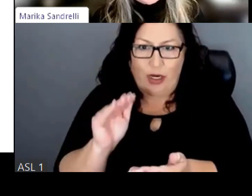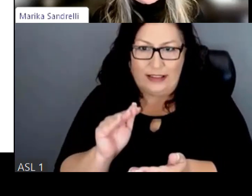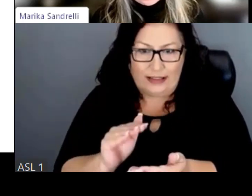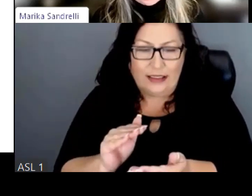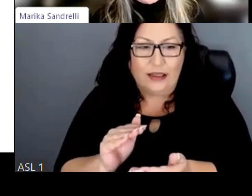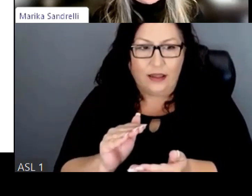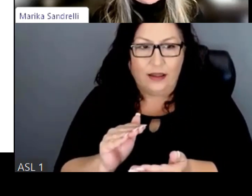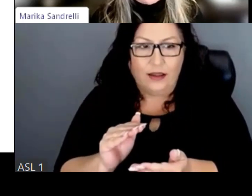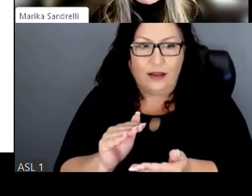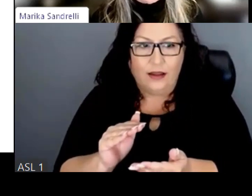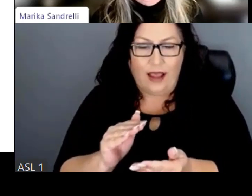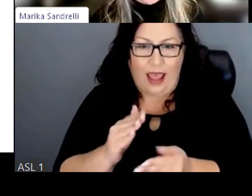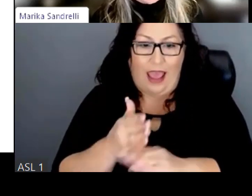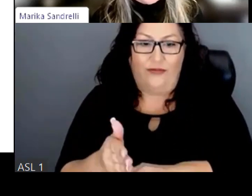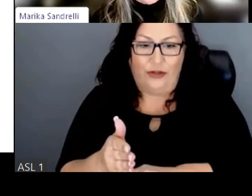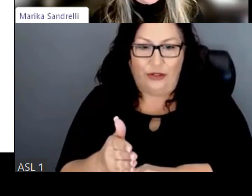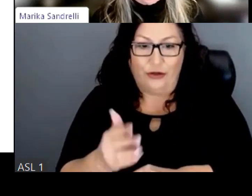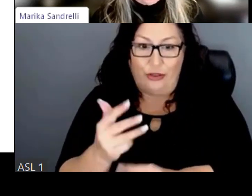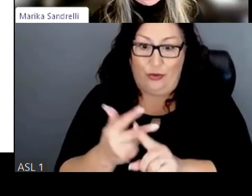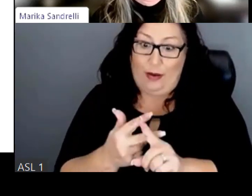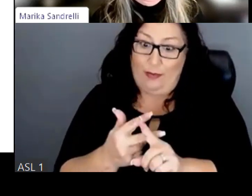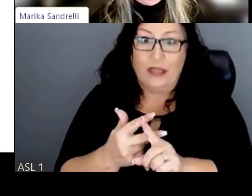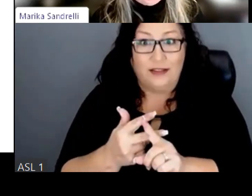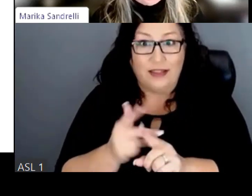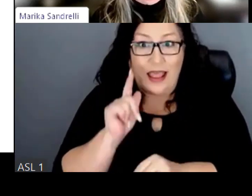to decrease 3 months after